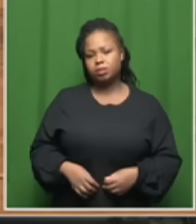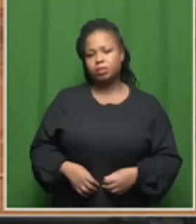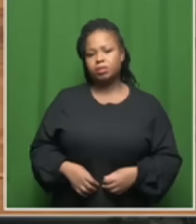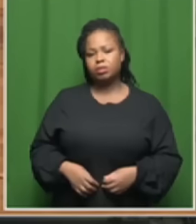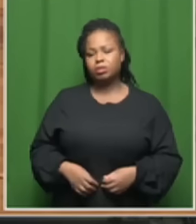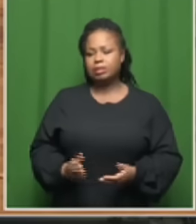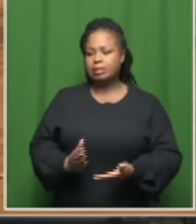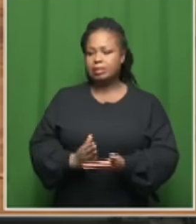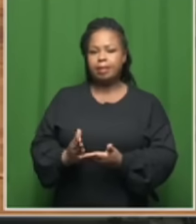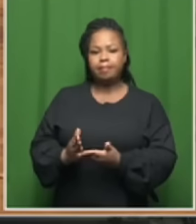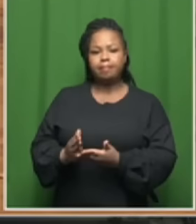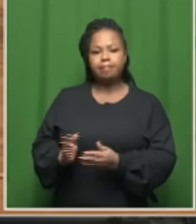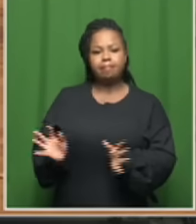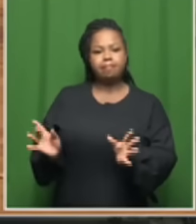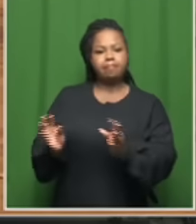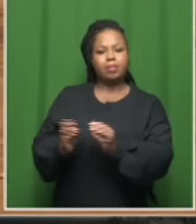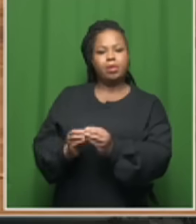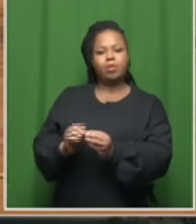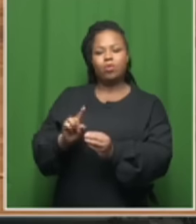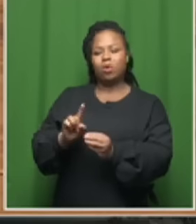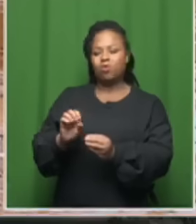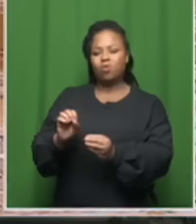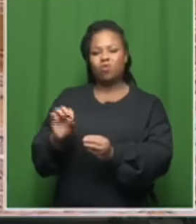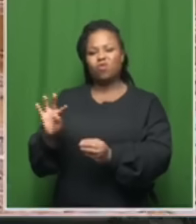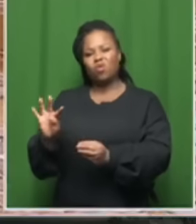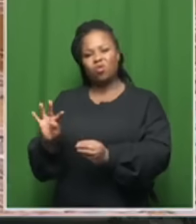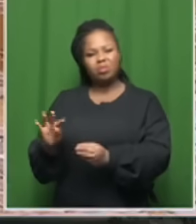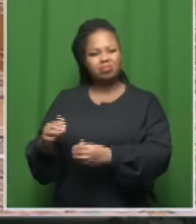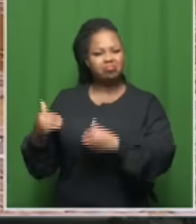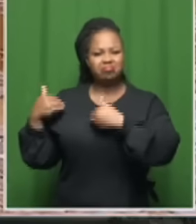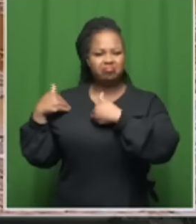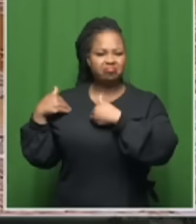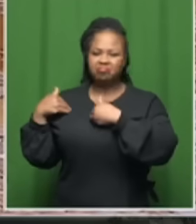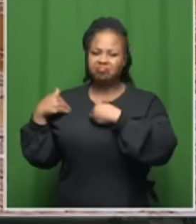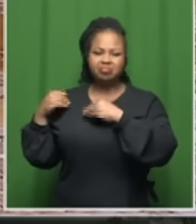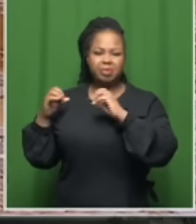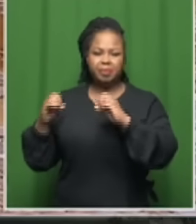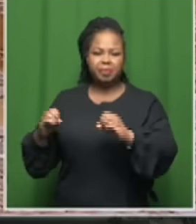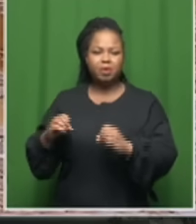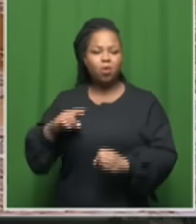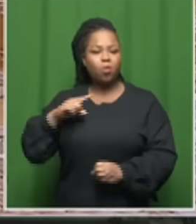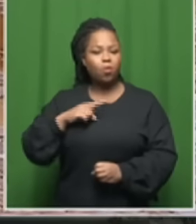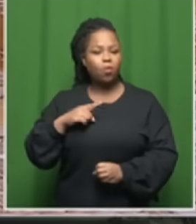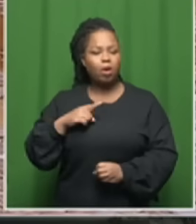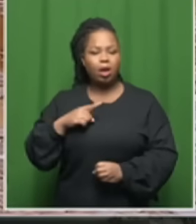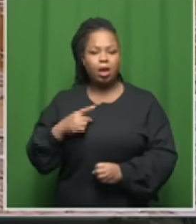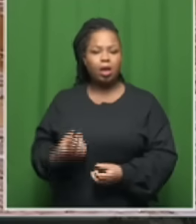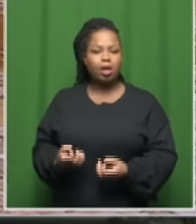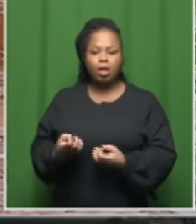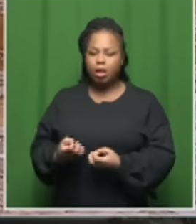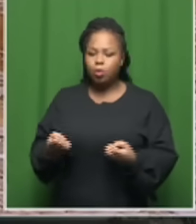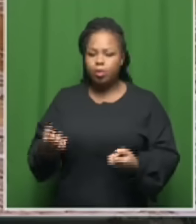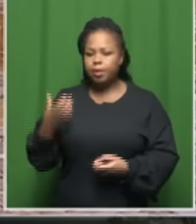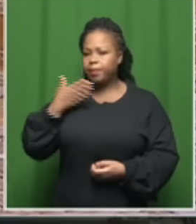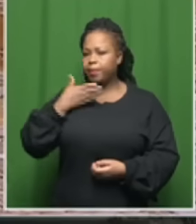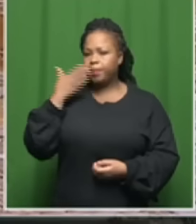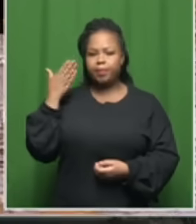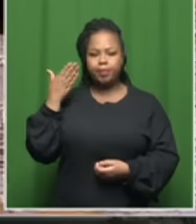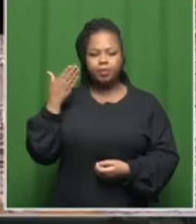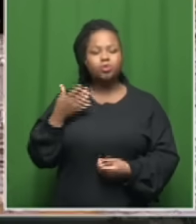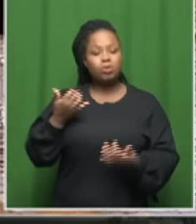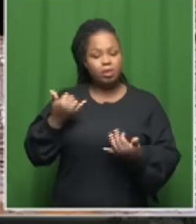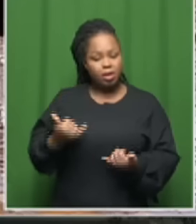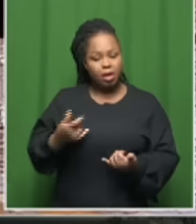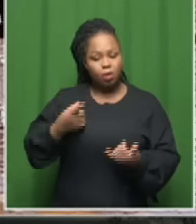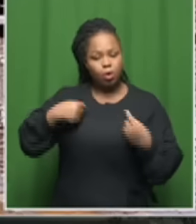poor maintenance, the capacity of the people, and lack of investment. That's why we're putting the turnaround plan to assist them, because they